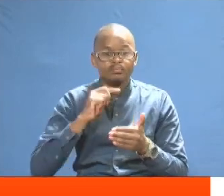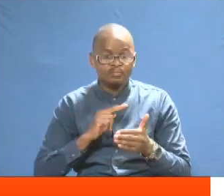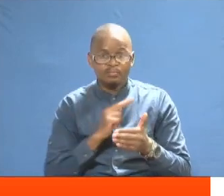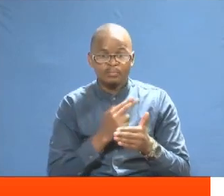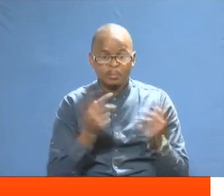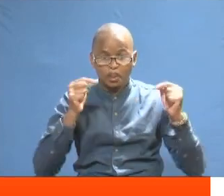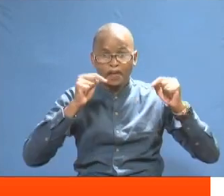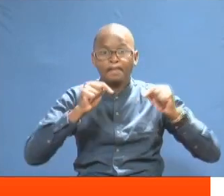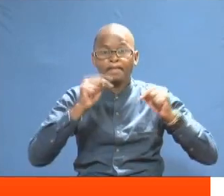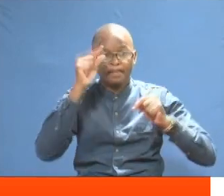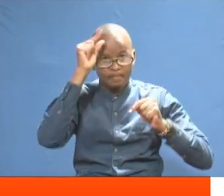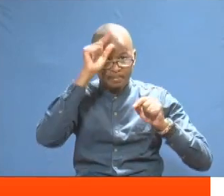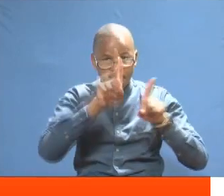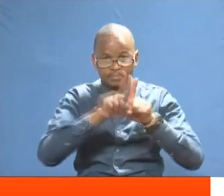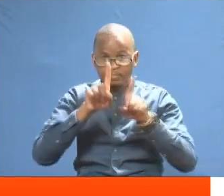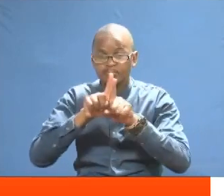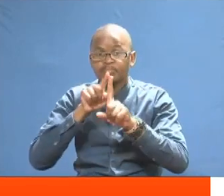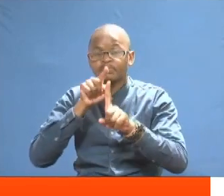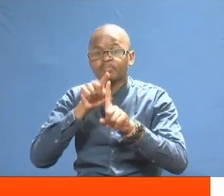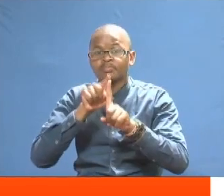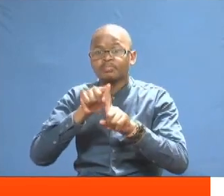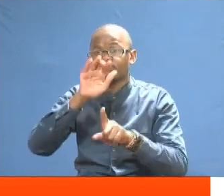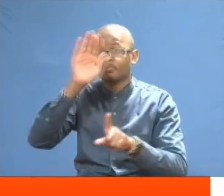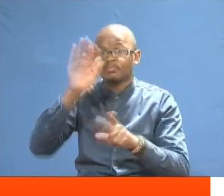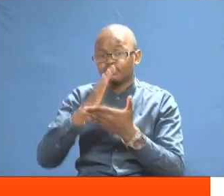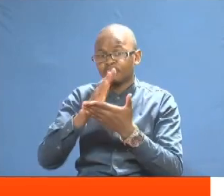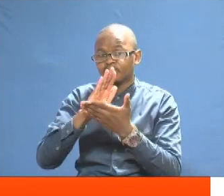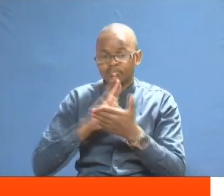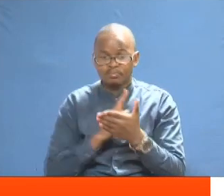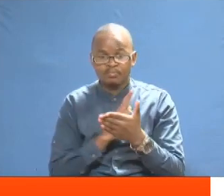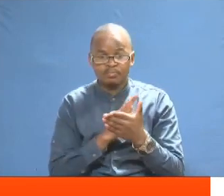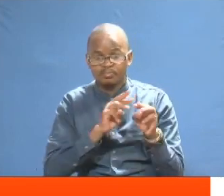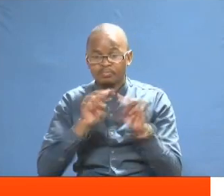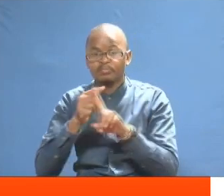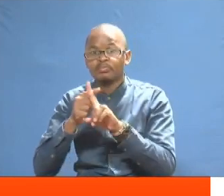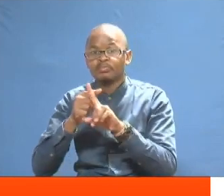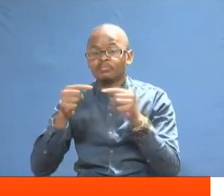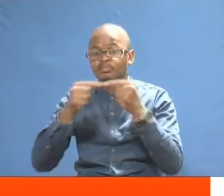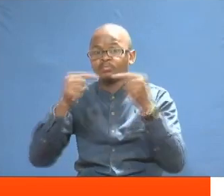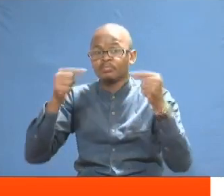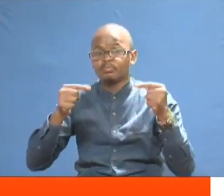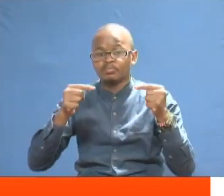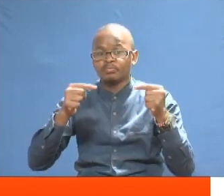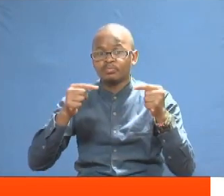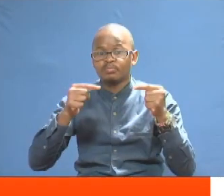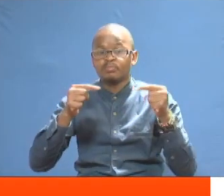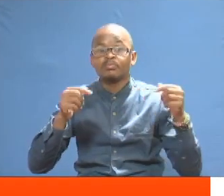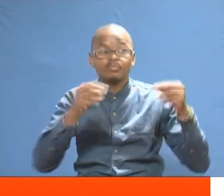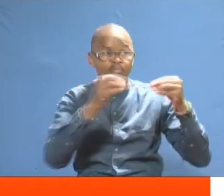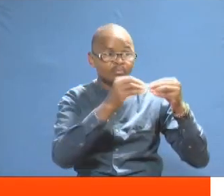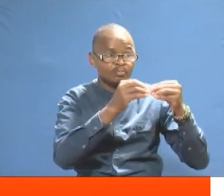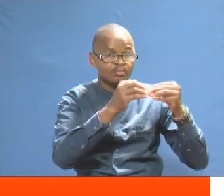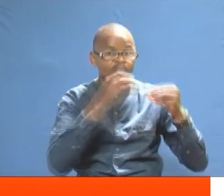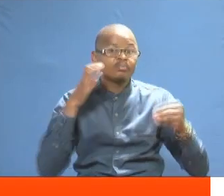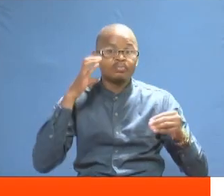when we come inside the government, even you go to parliament. Some of us were dewaived and removed from our position. They have been given positions like the